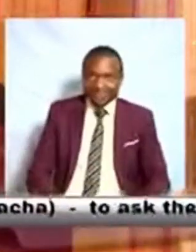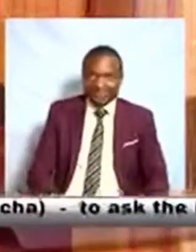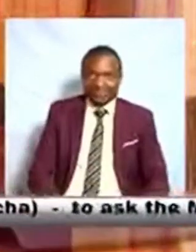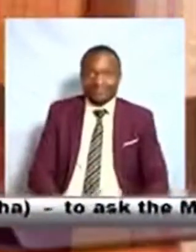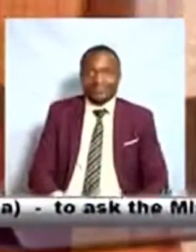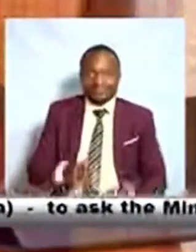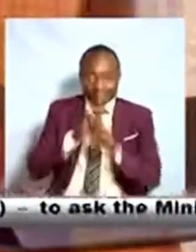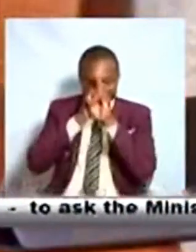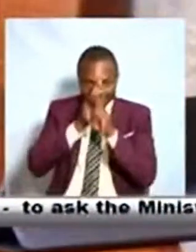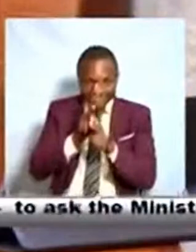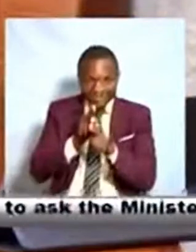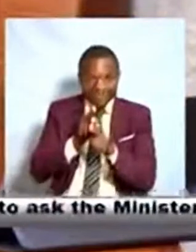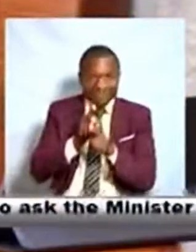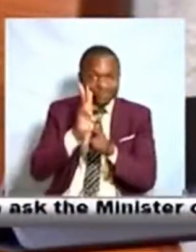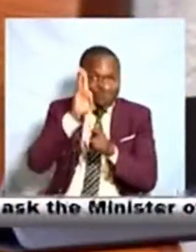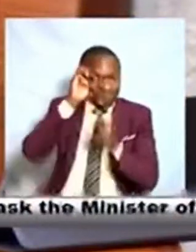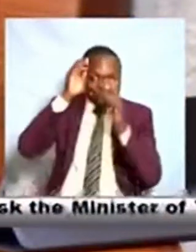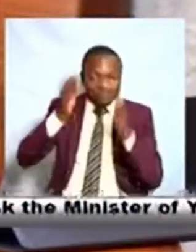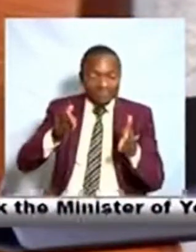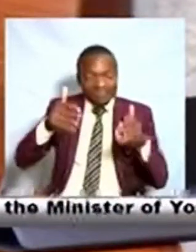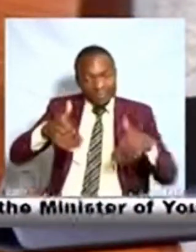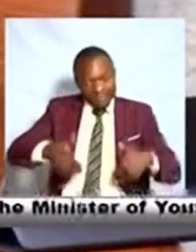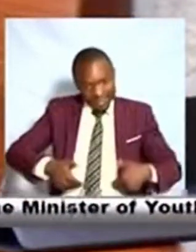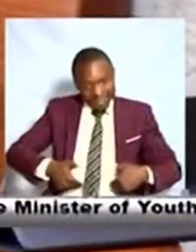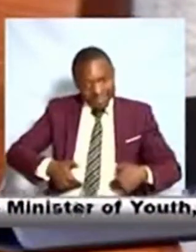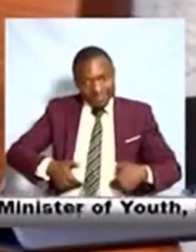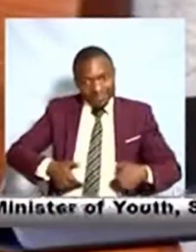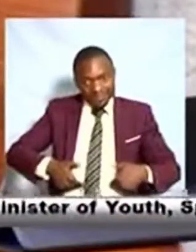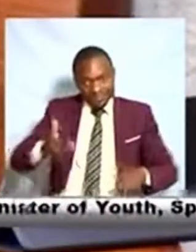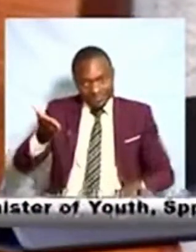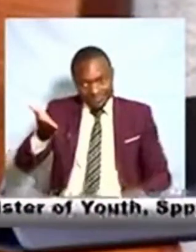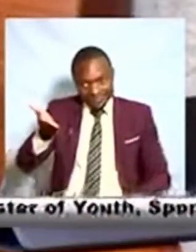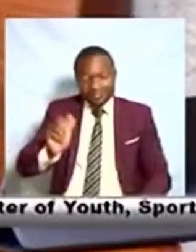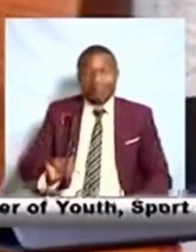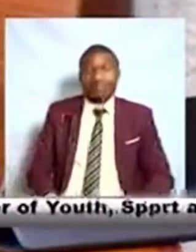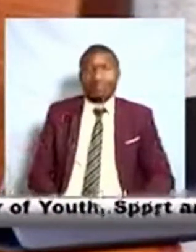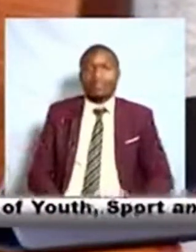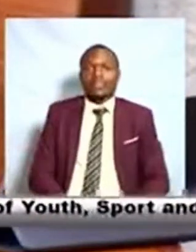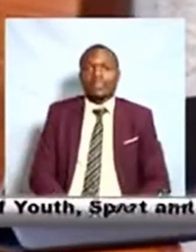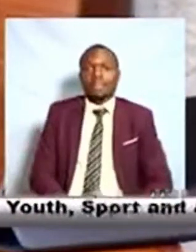The Honorable Minister of Youth, Sport and Arts.